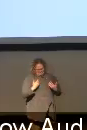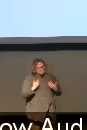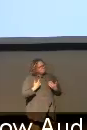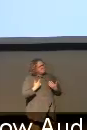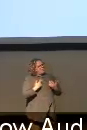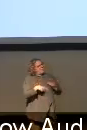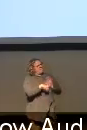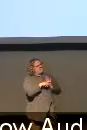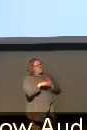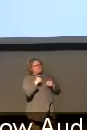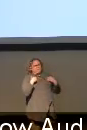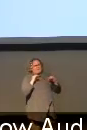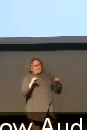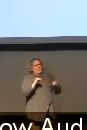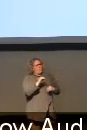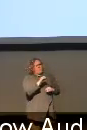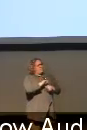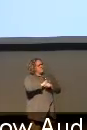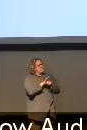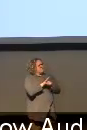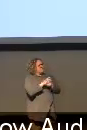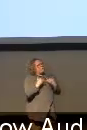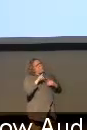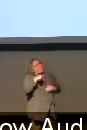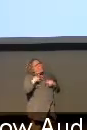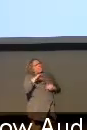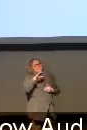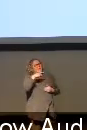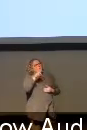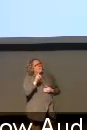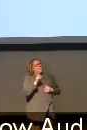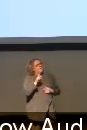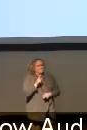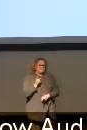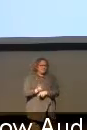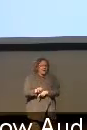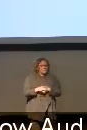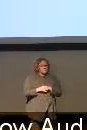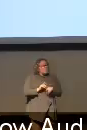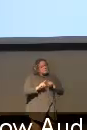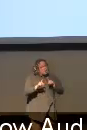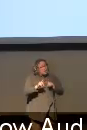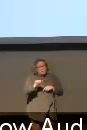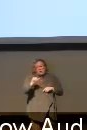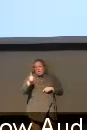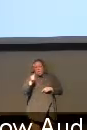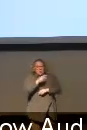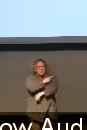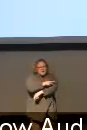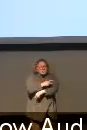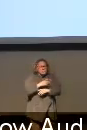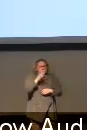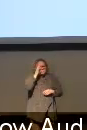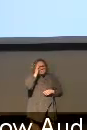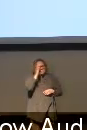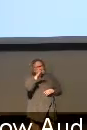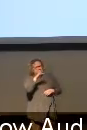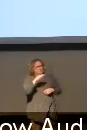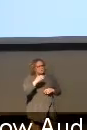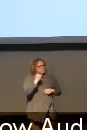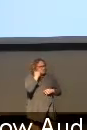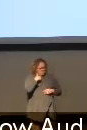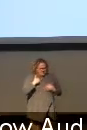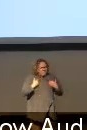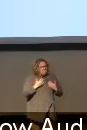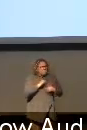my COPD." He was right. Others would be more cautious. What if I have it? What does this